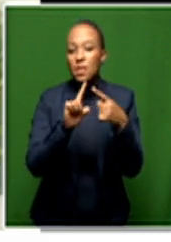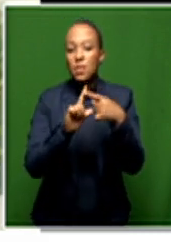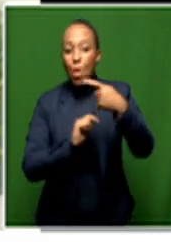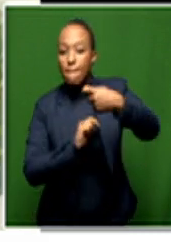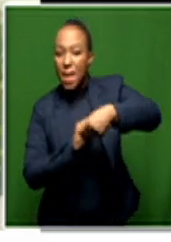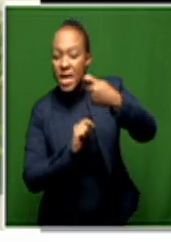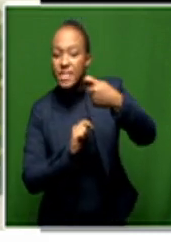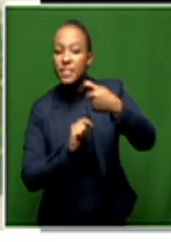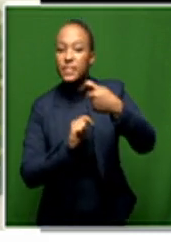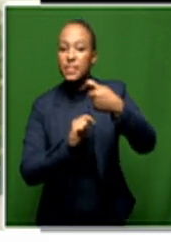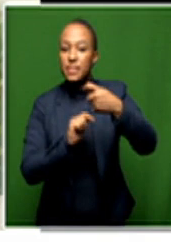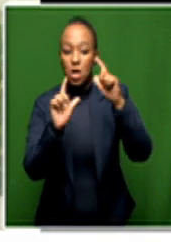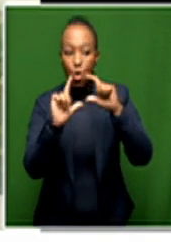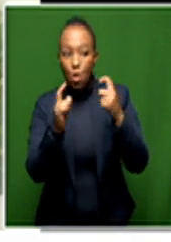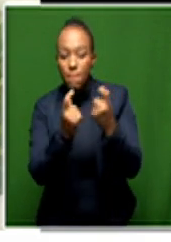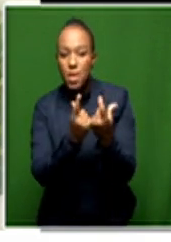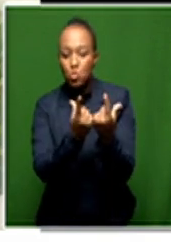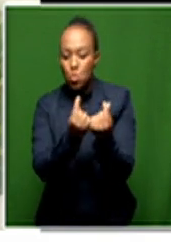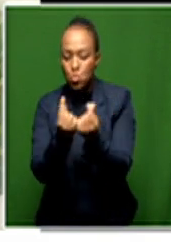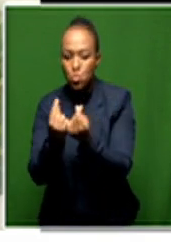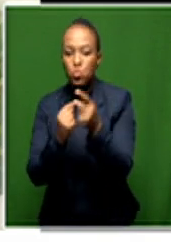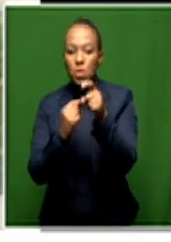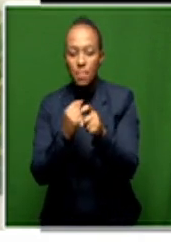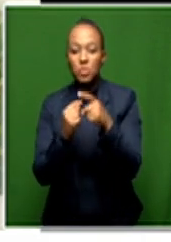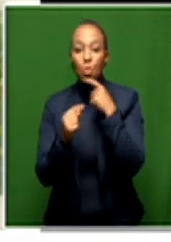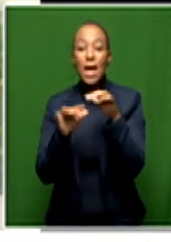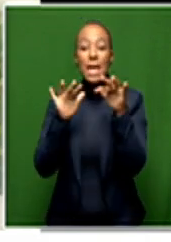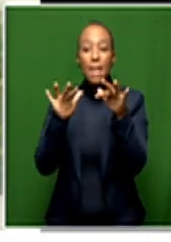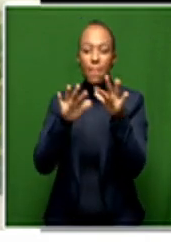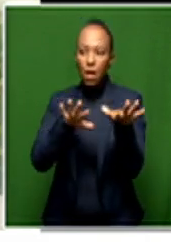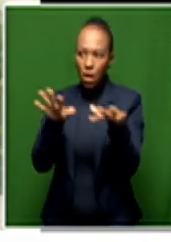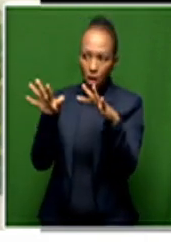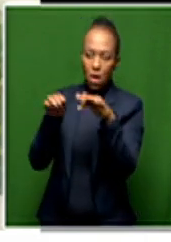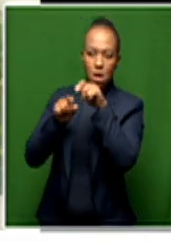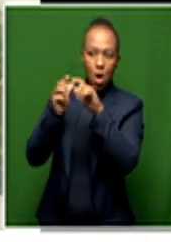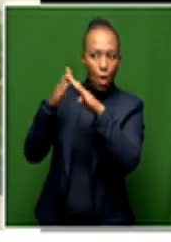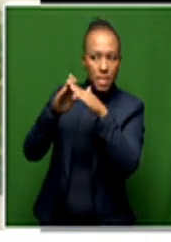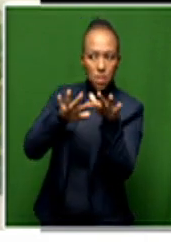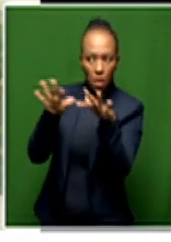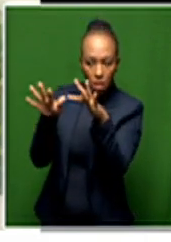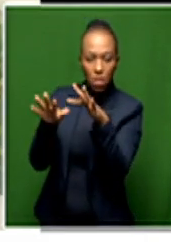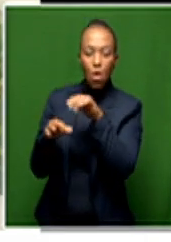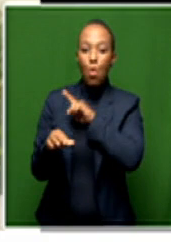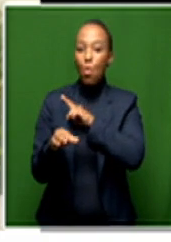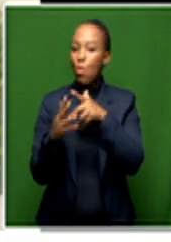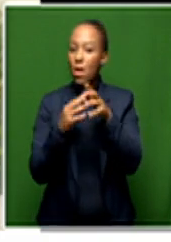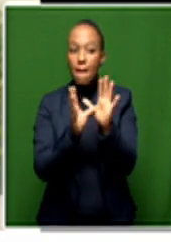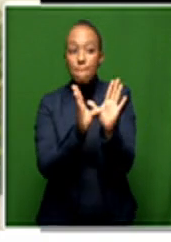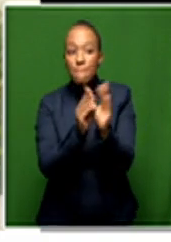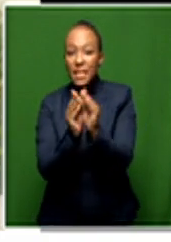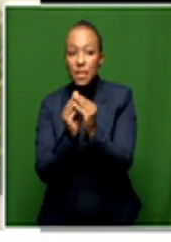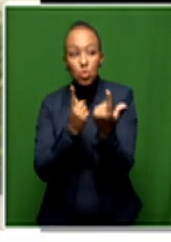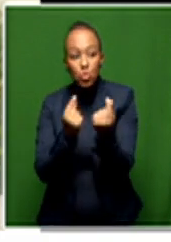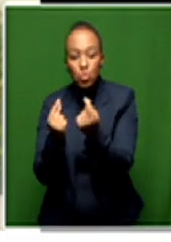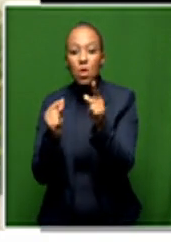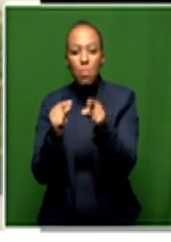committees, all those things will have to be done in the public domain. So whatever meeting will be had, it must be open to the